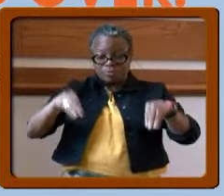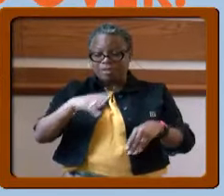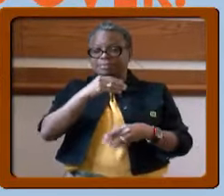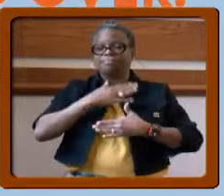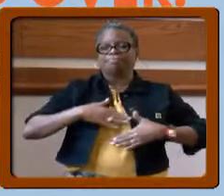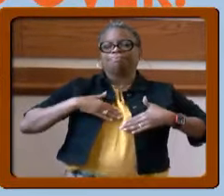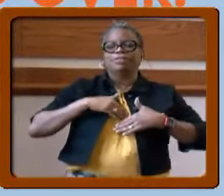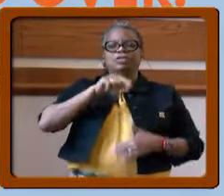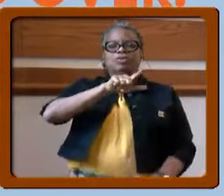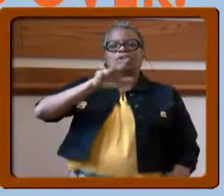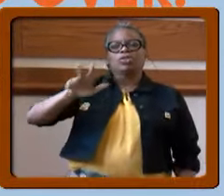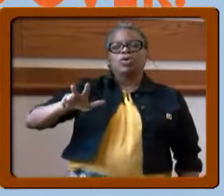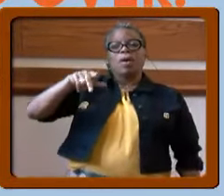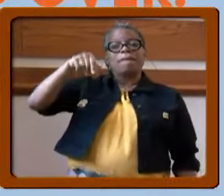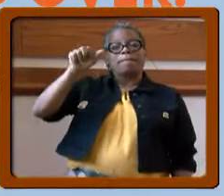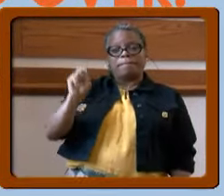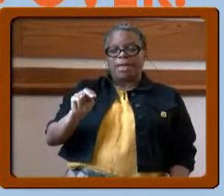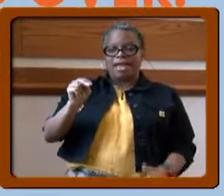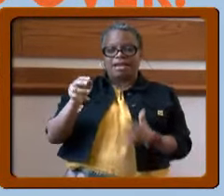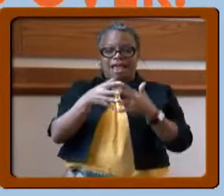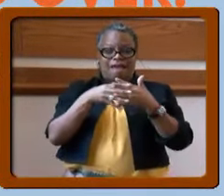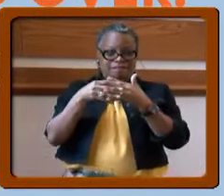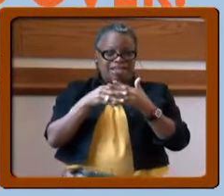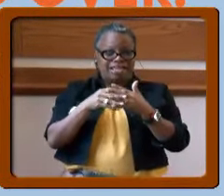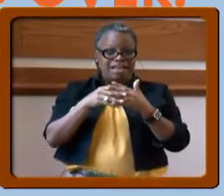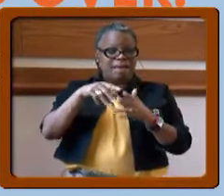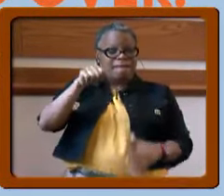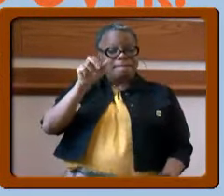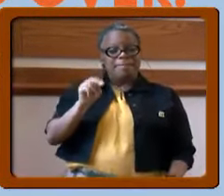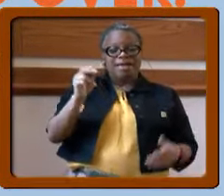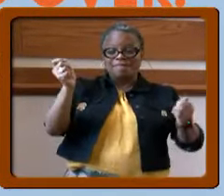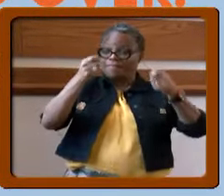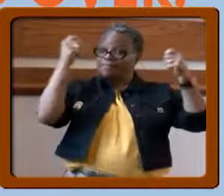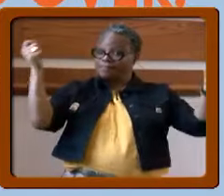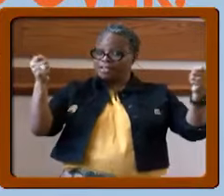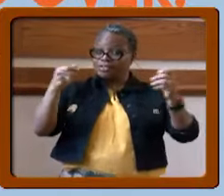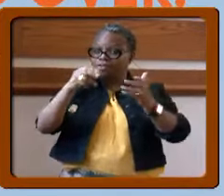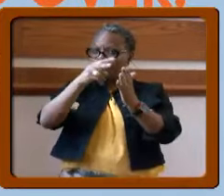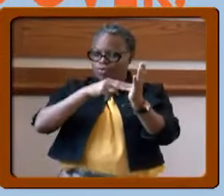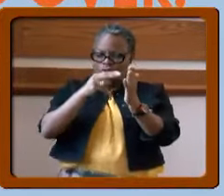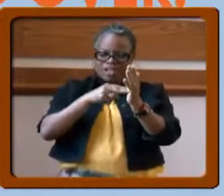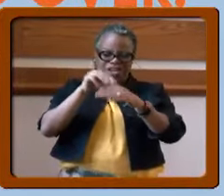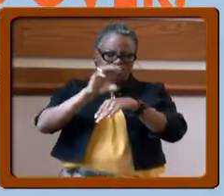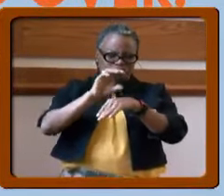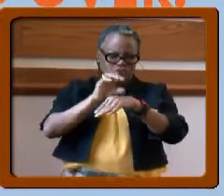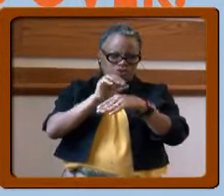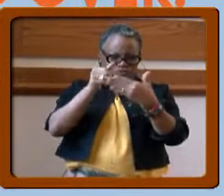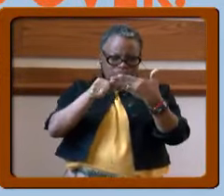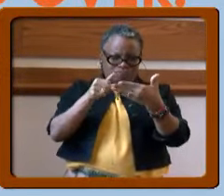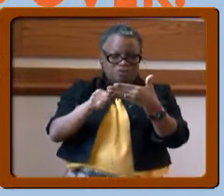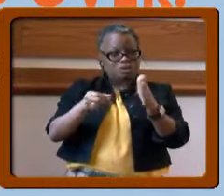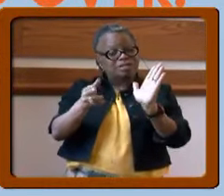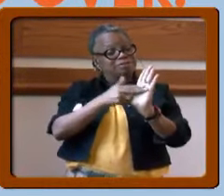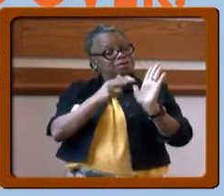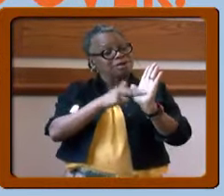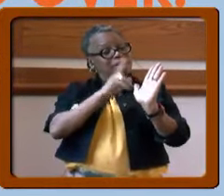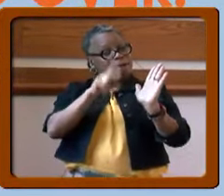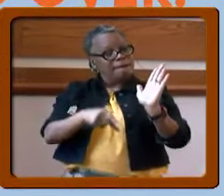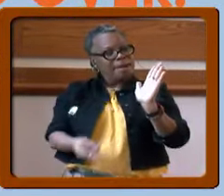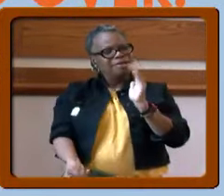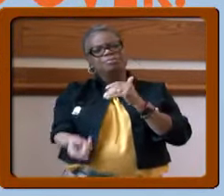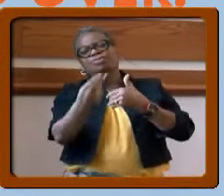23rd Pan-African Festival of Georgia. See the church newsletter so that you can sign up and join us on